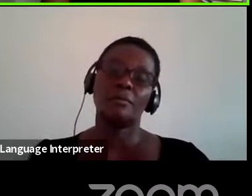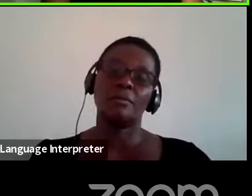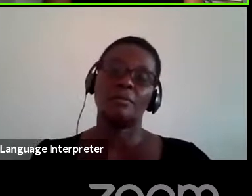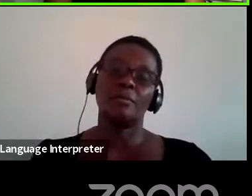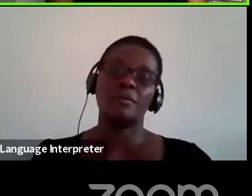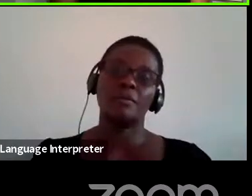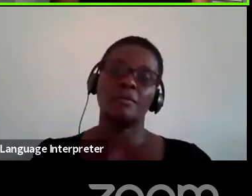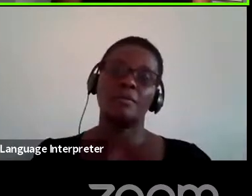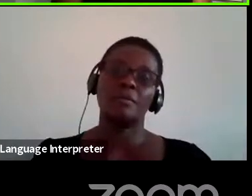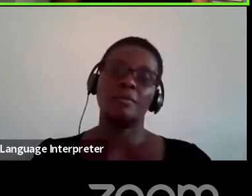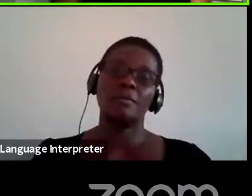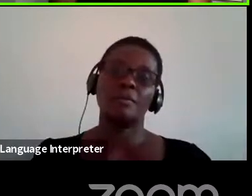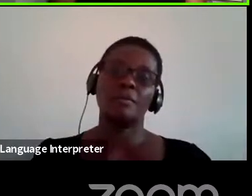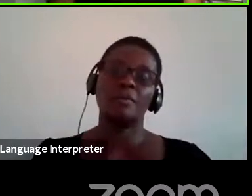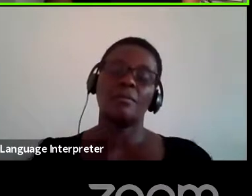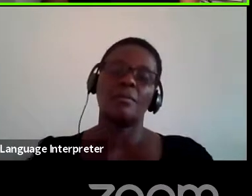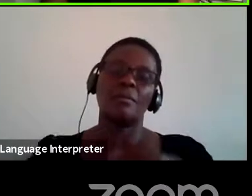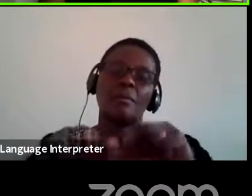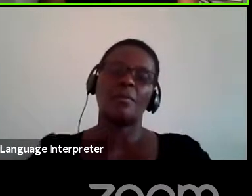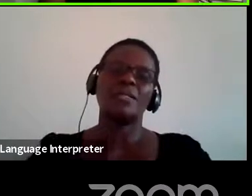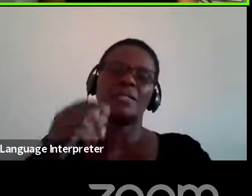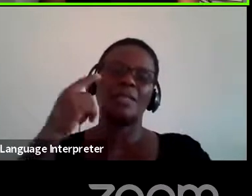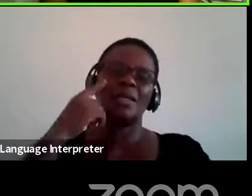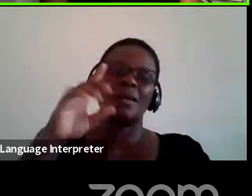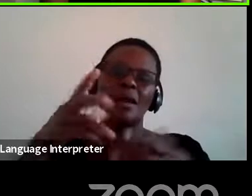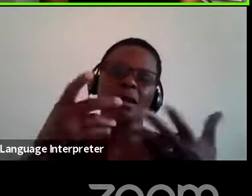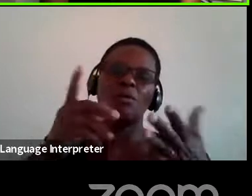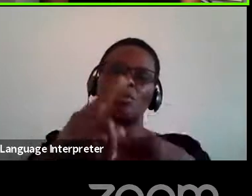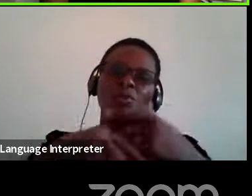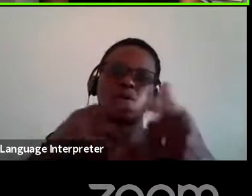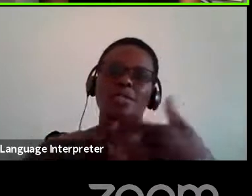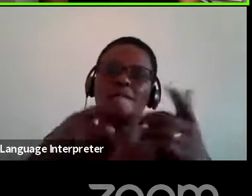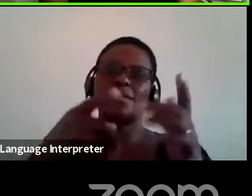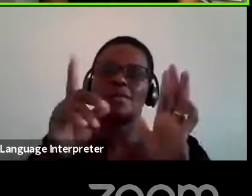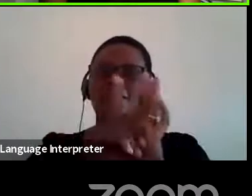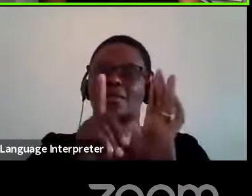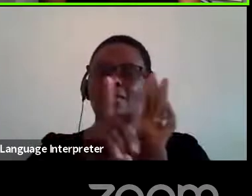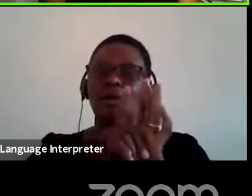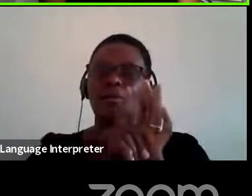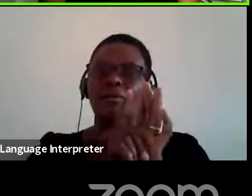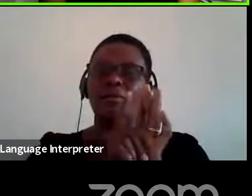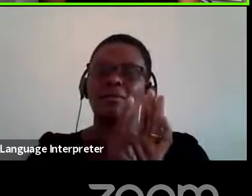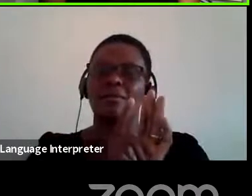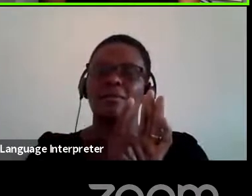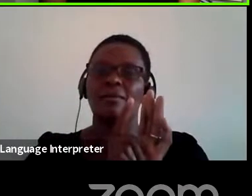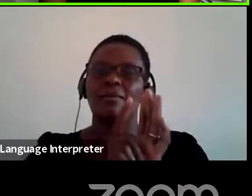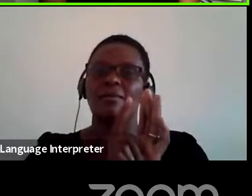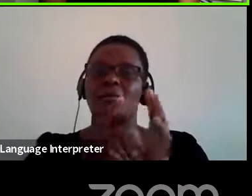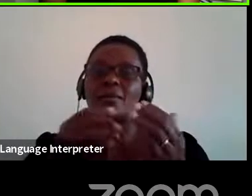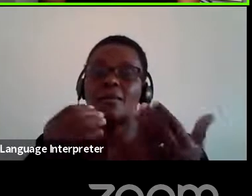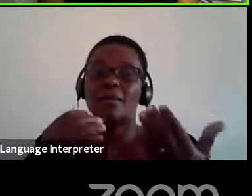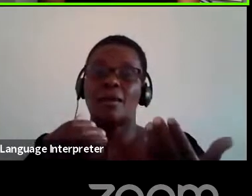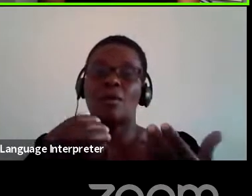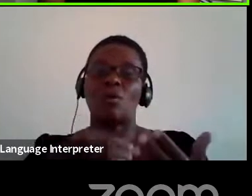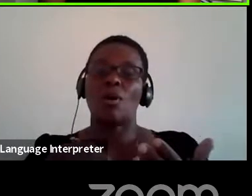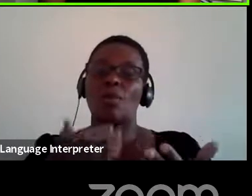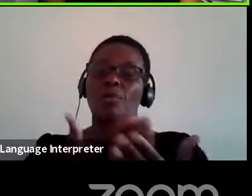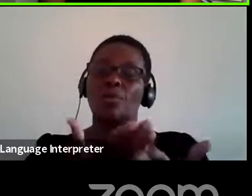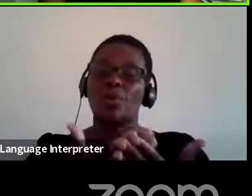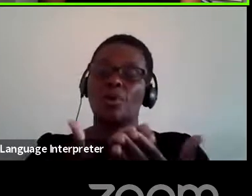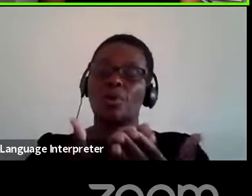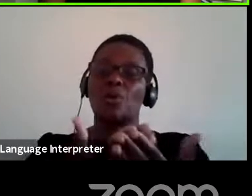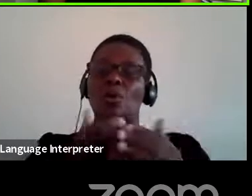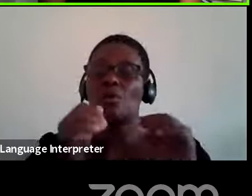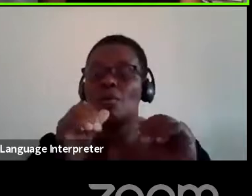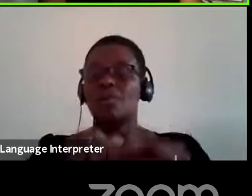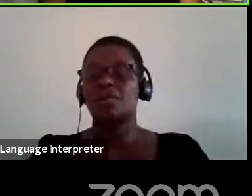automated data processing must ensure there's a human element to it. And so our proposal then was that there must be a